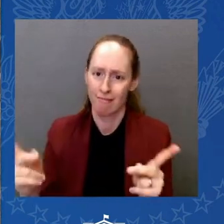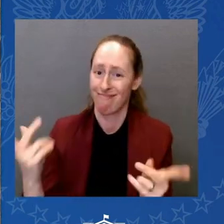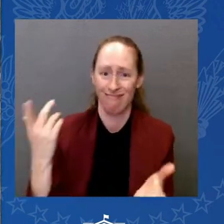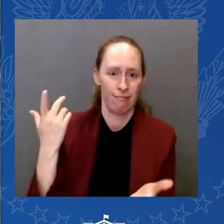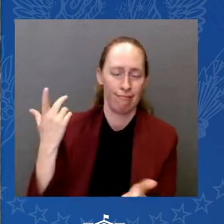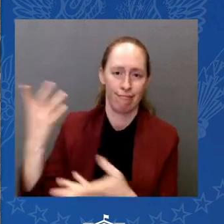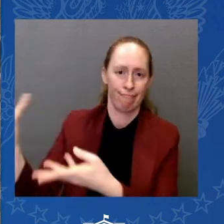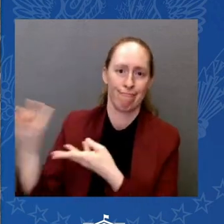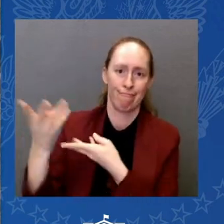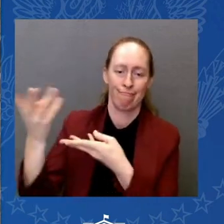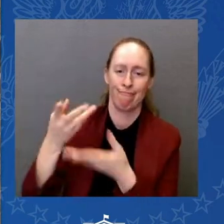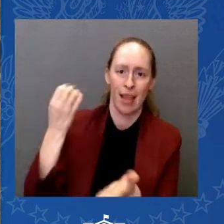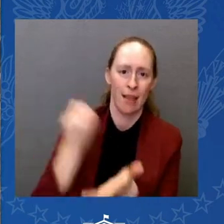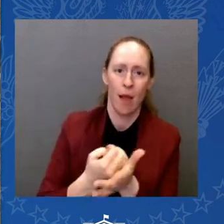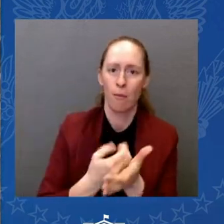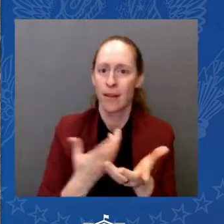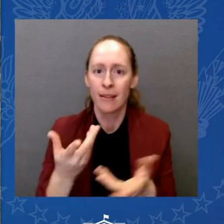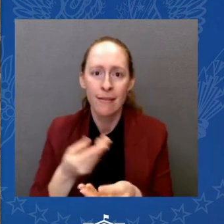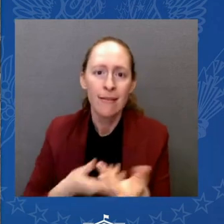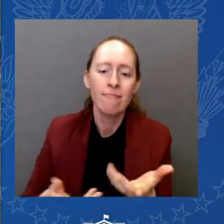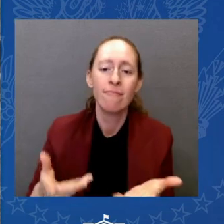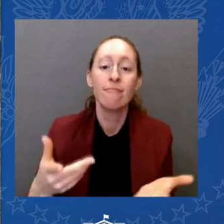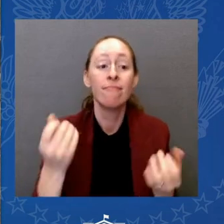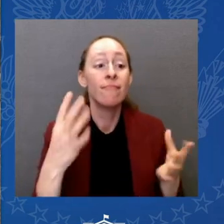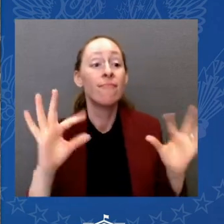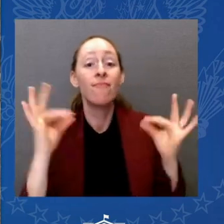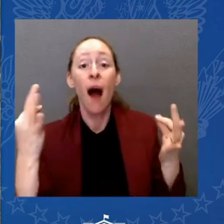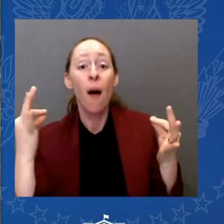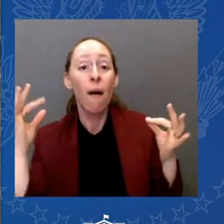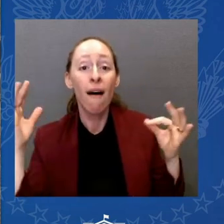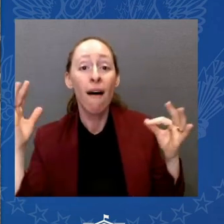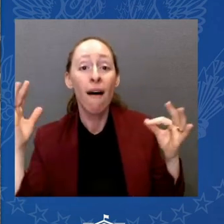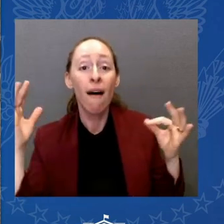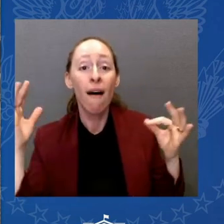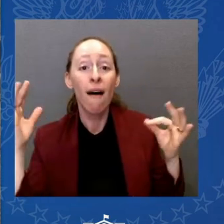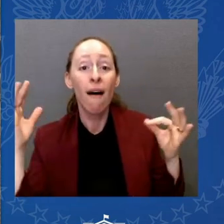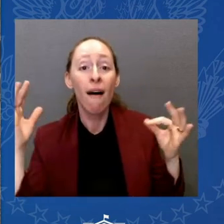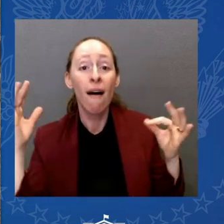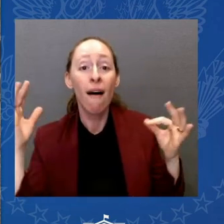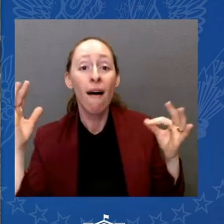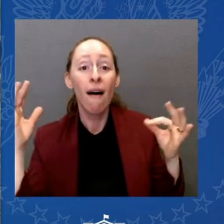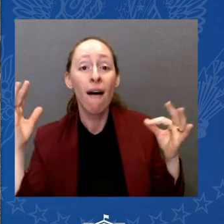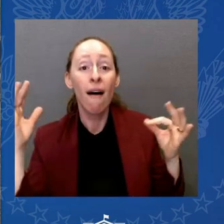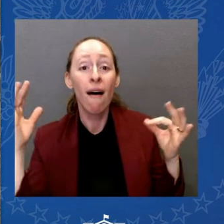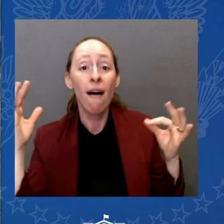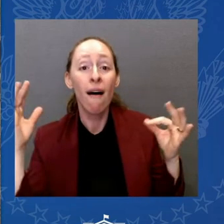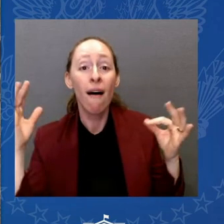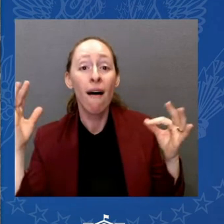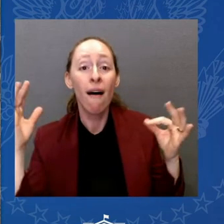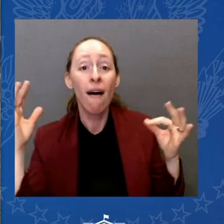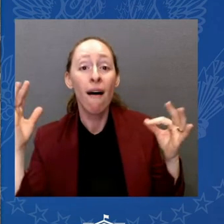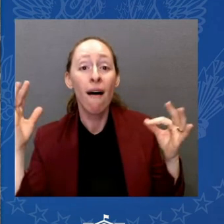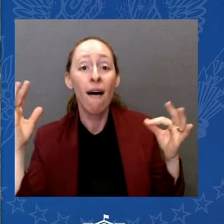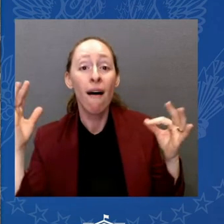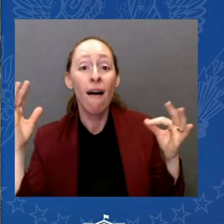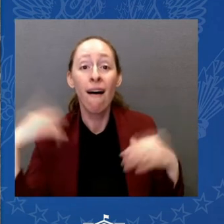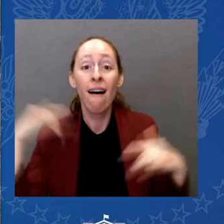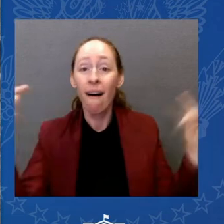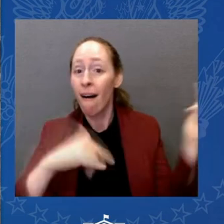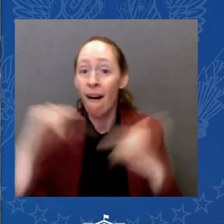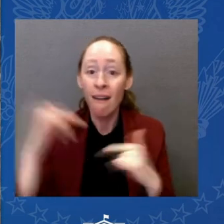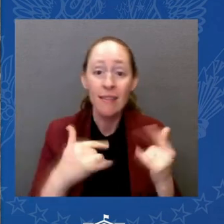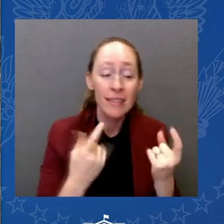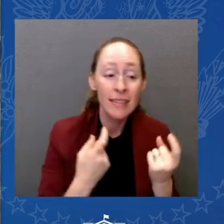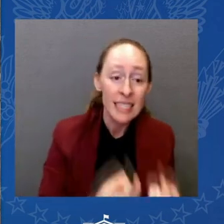was in the Delaware National Guard, a major later on, and he did die of cancer. But he didn't die in